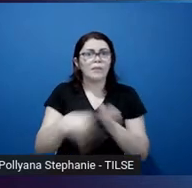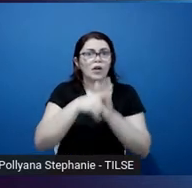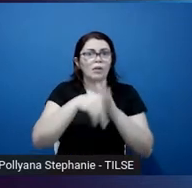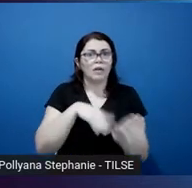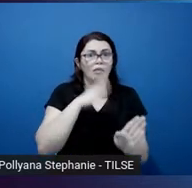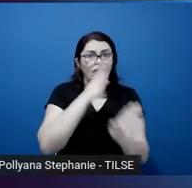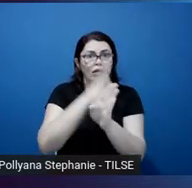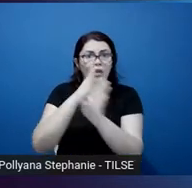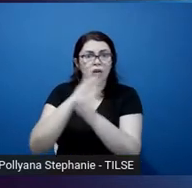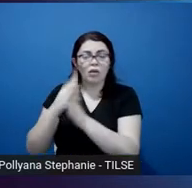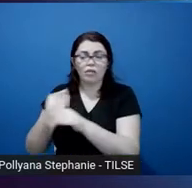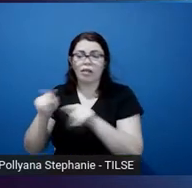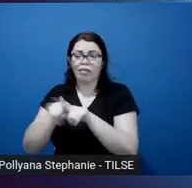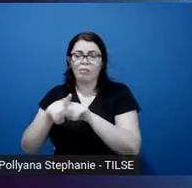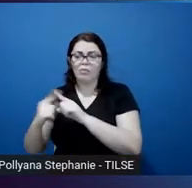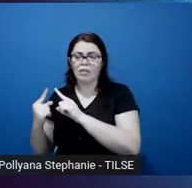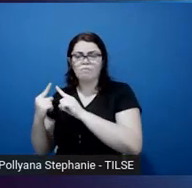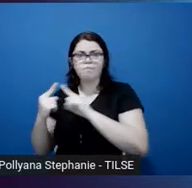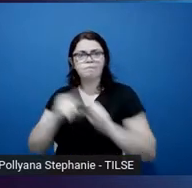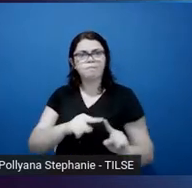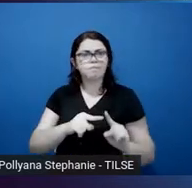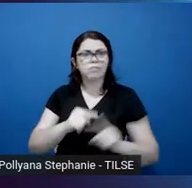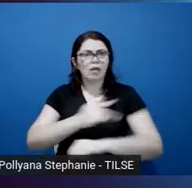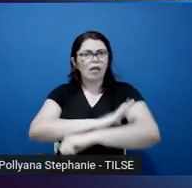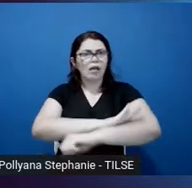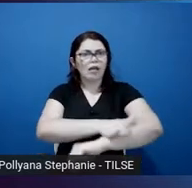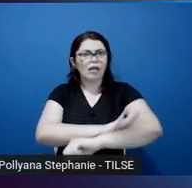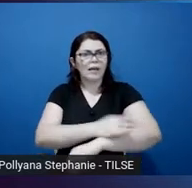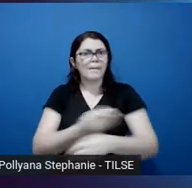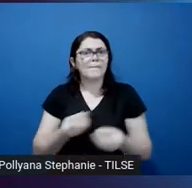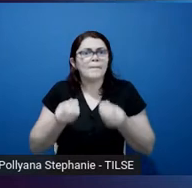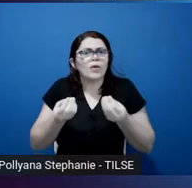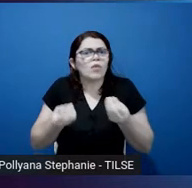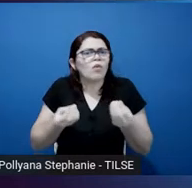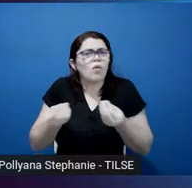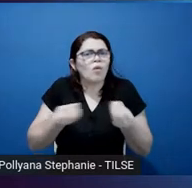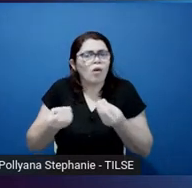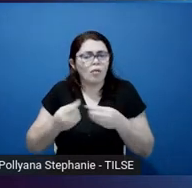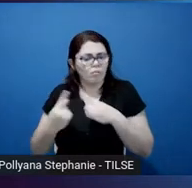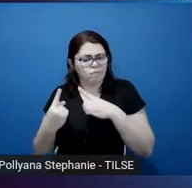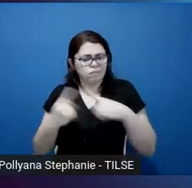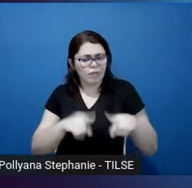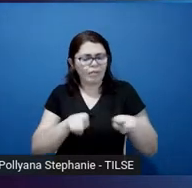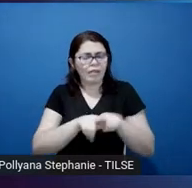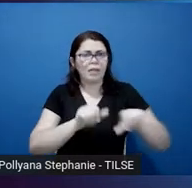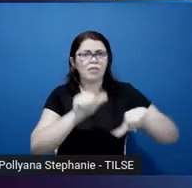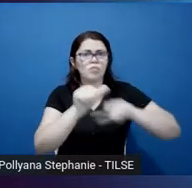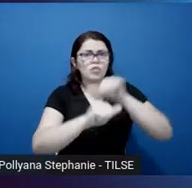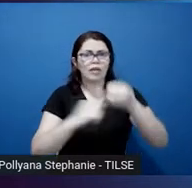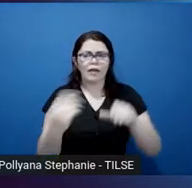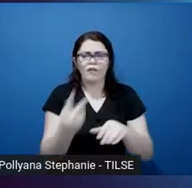opposing racism by challenging and changing values, structures, and attitudes